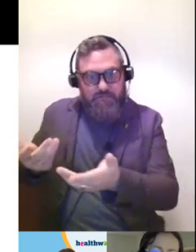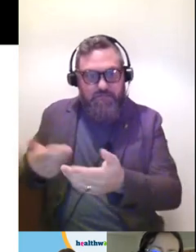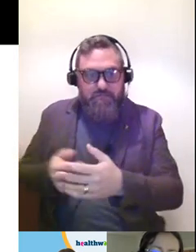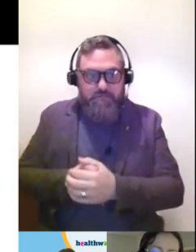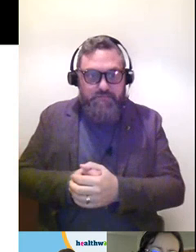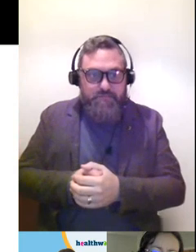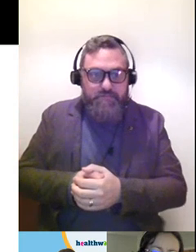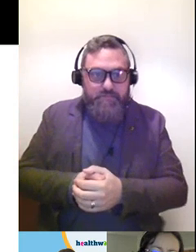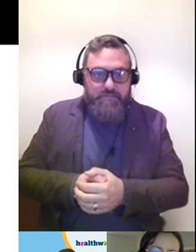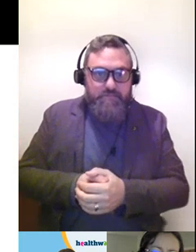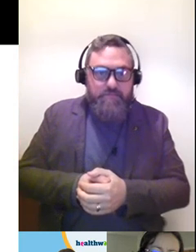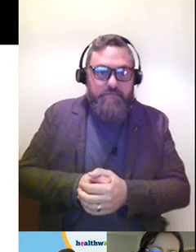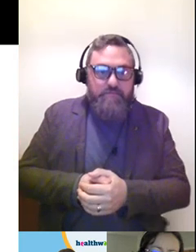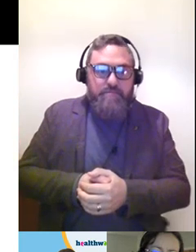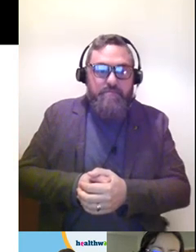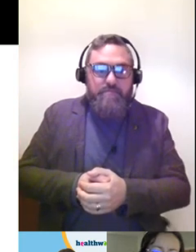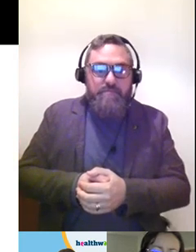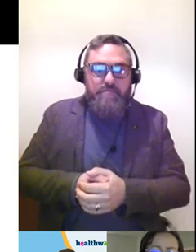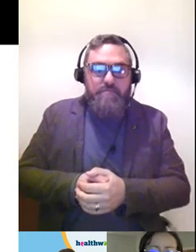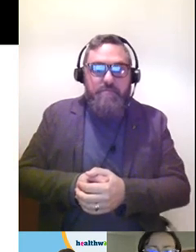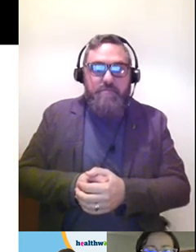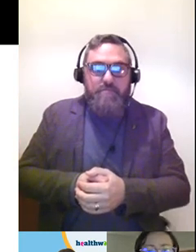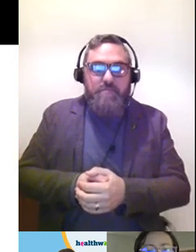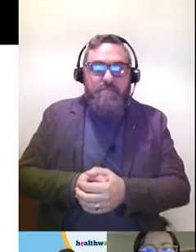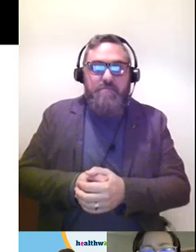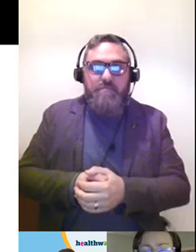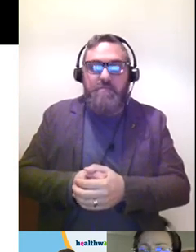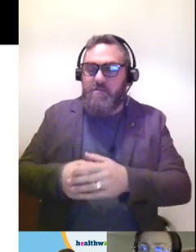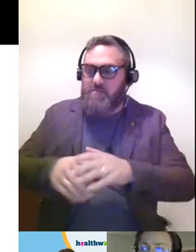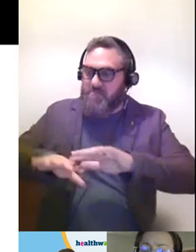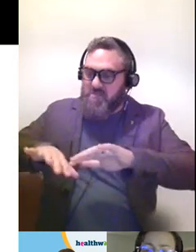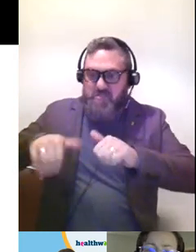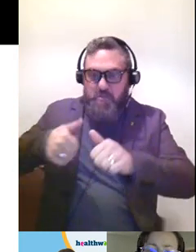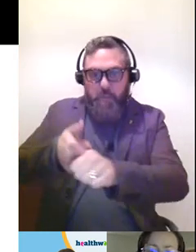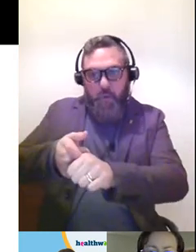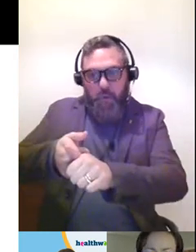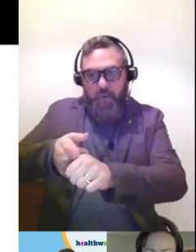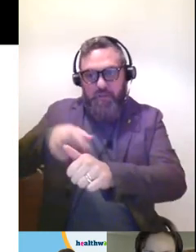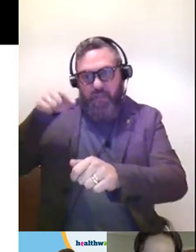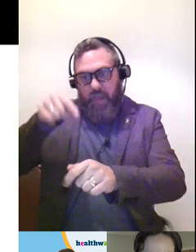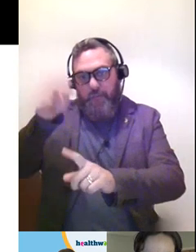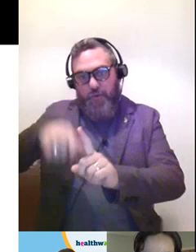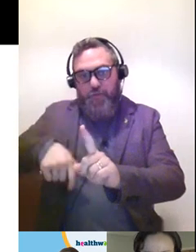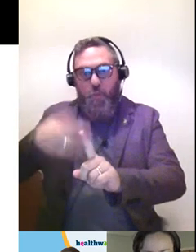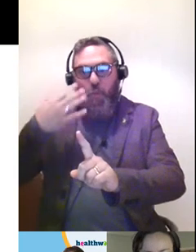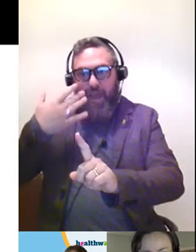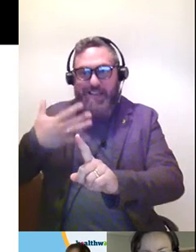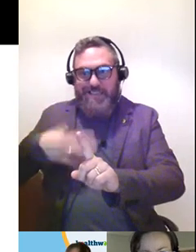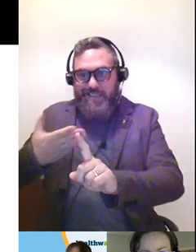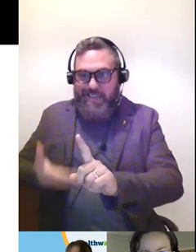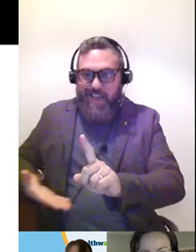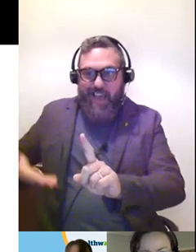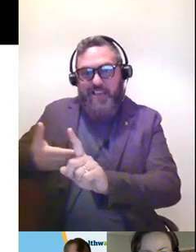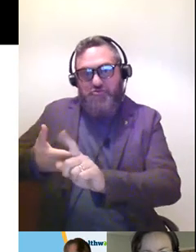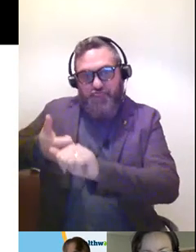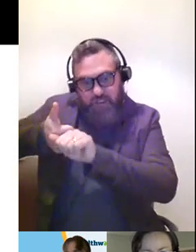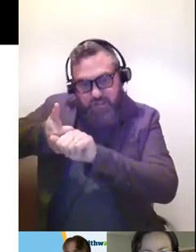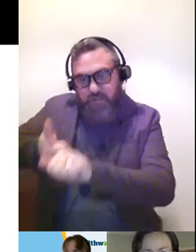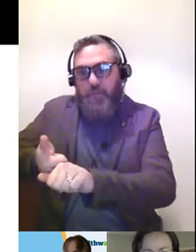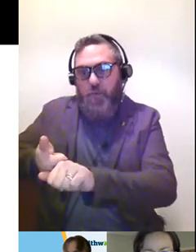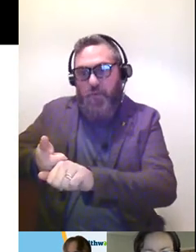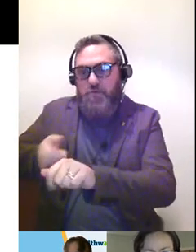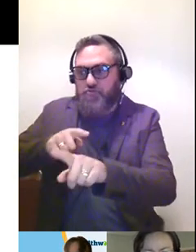recognizing that we would need to do more to come around the individuals and support them when they need that health and care, and doing that in as joined up a